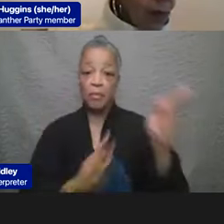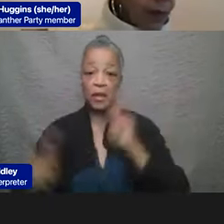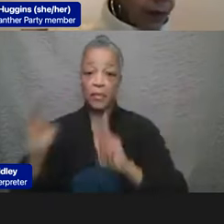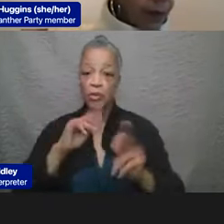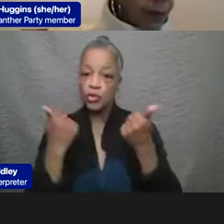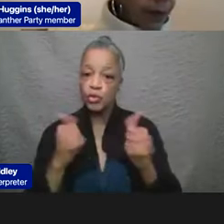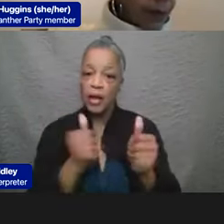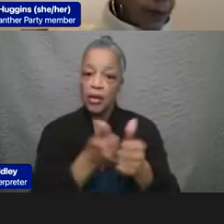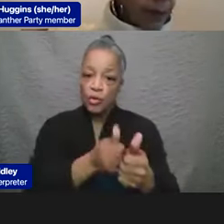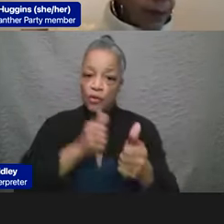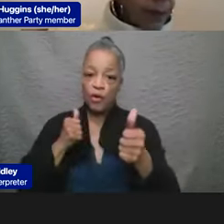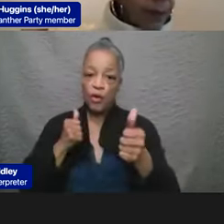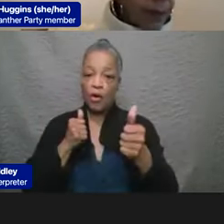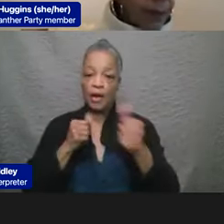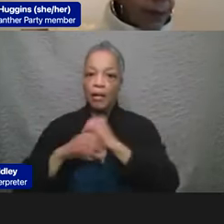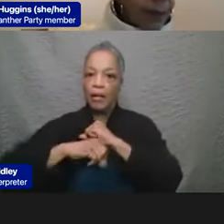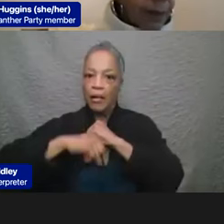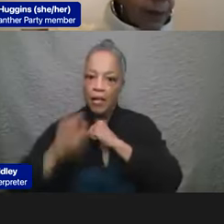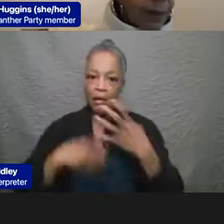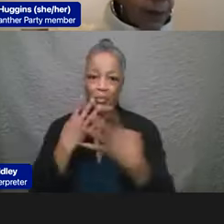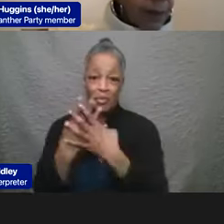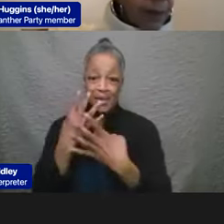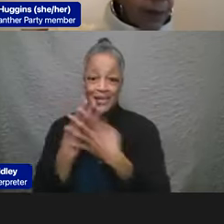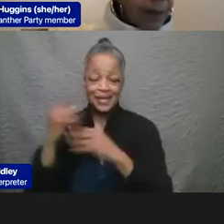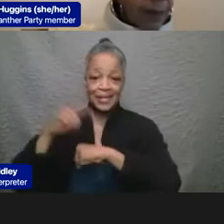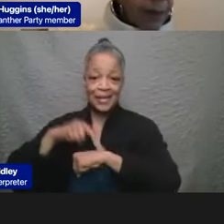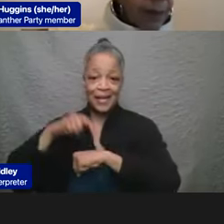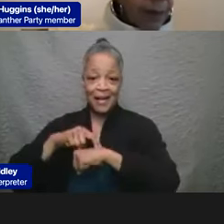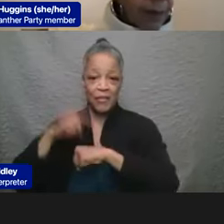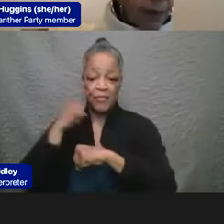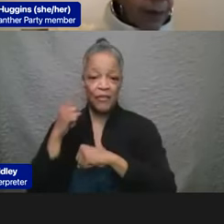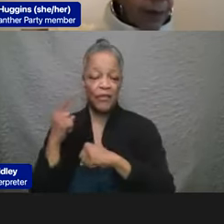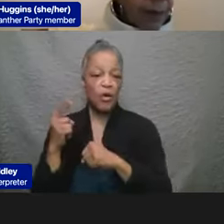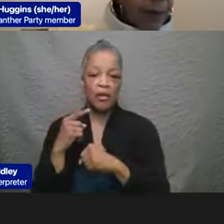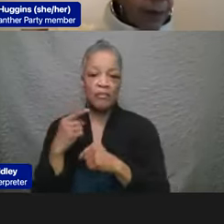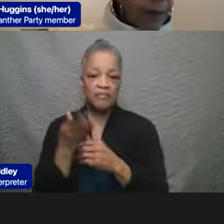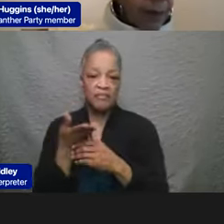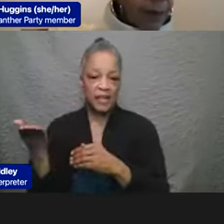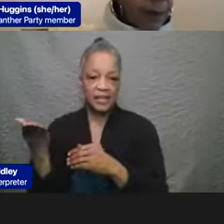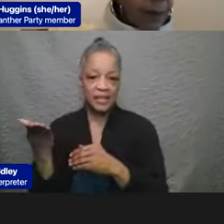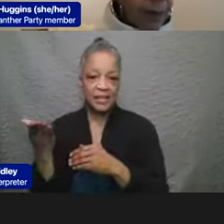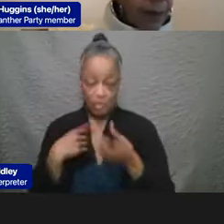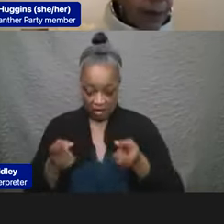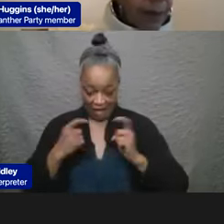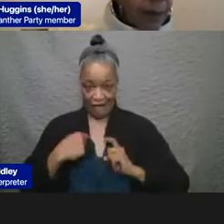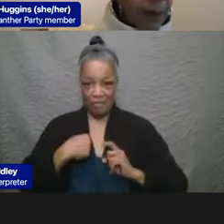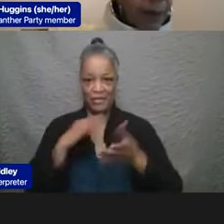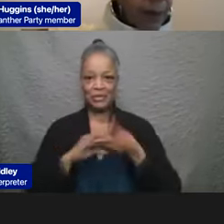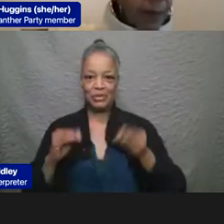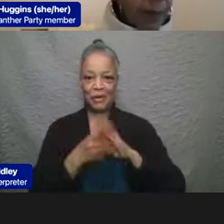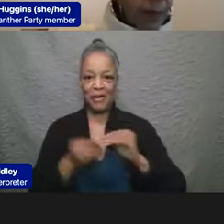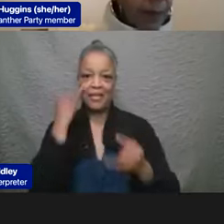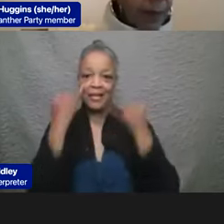avoid long prison sentences for things. So they ha handed me the story and the ideas